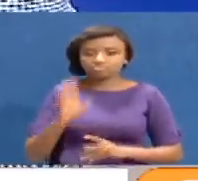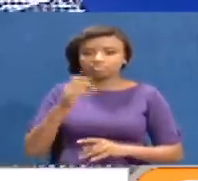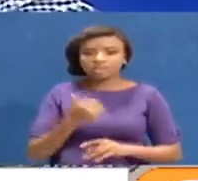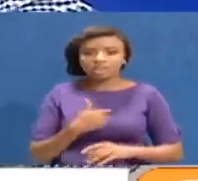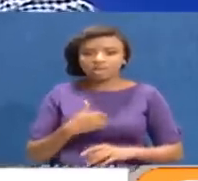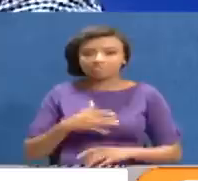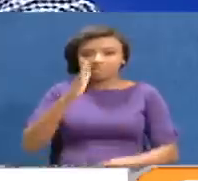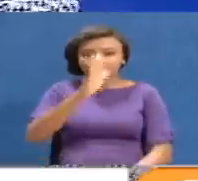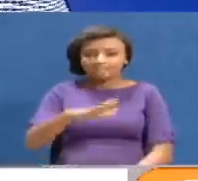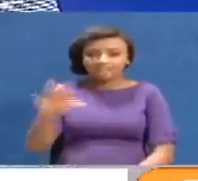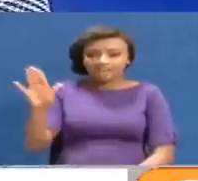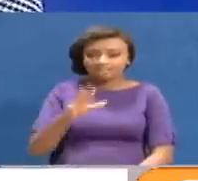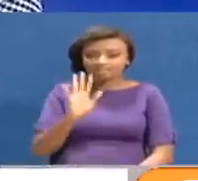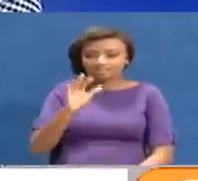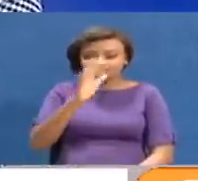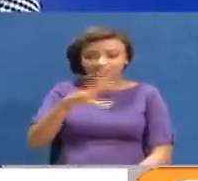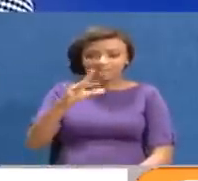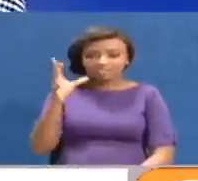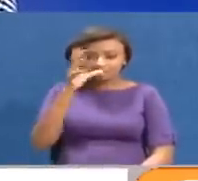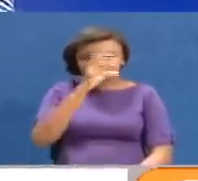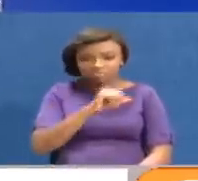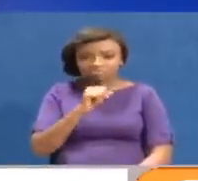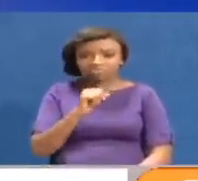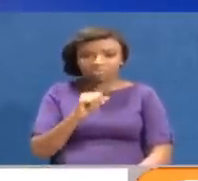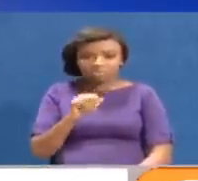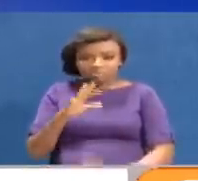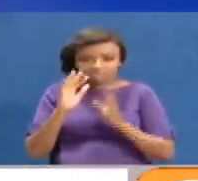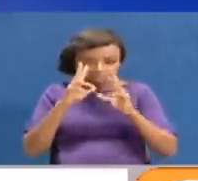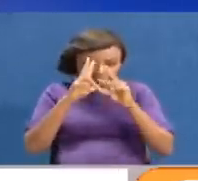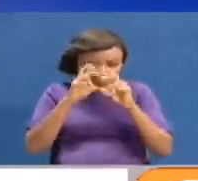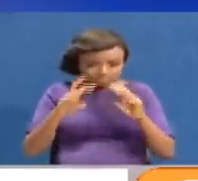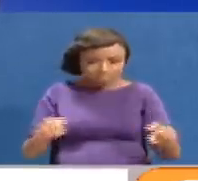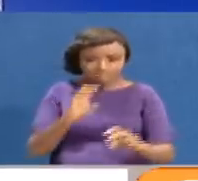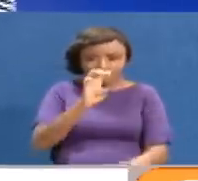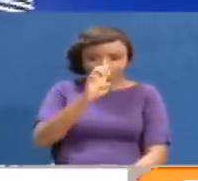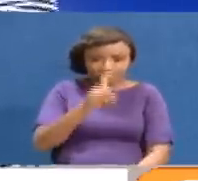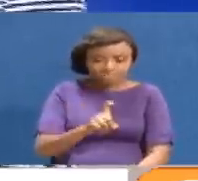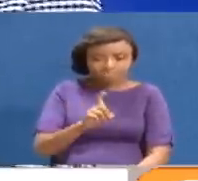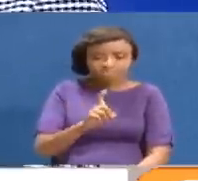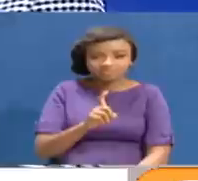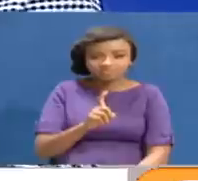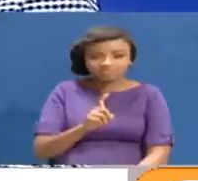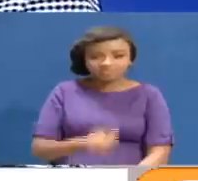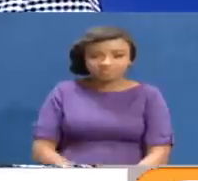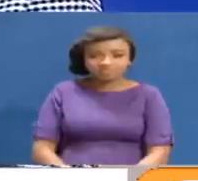parliament is assumed to be one unit checking on the executive, right? So